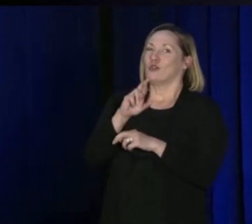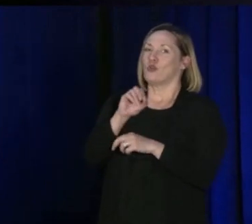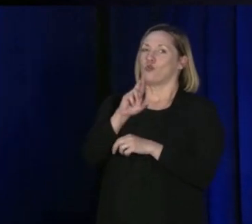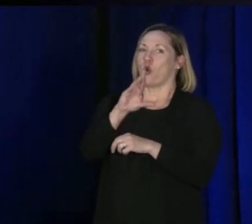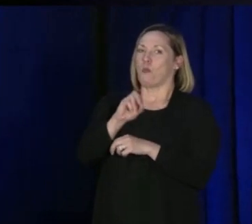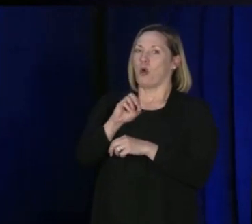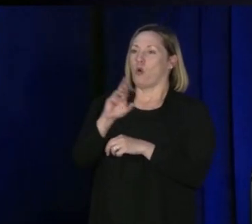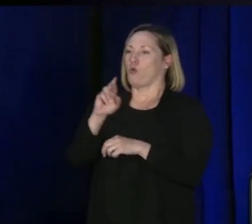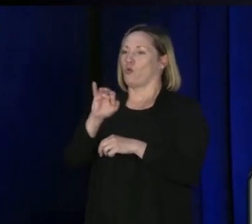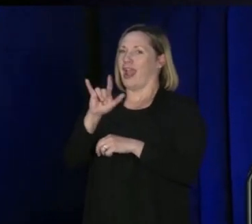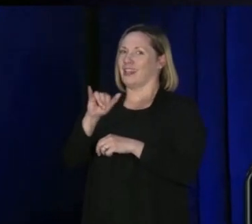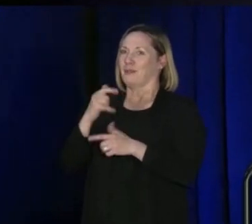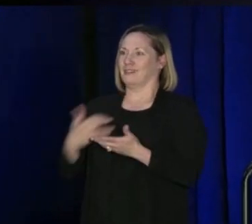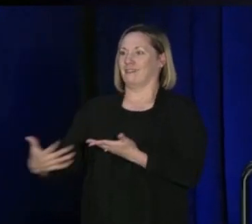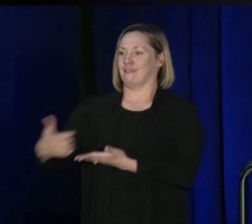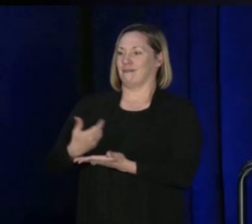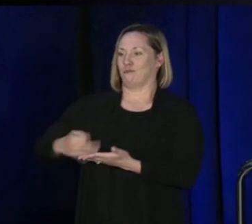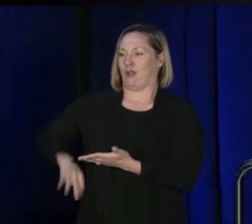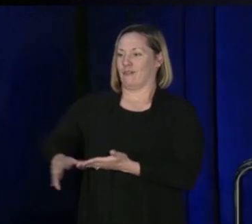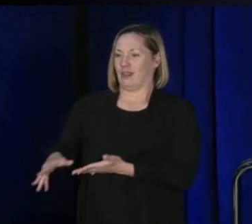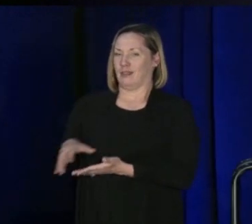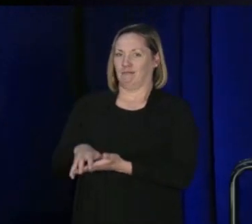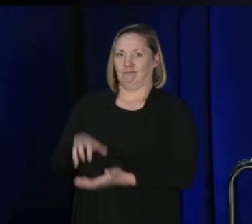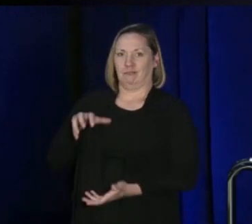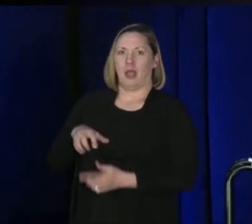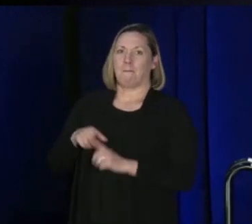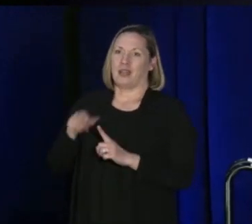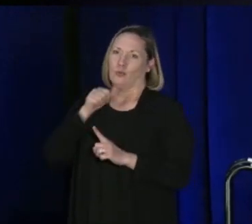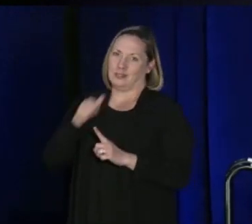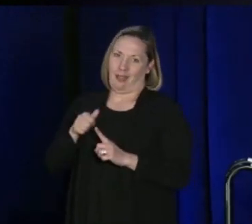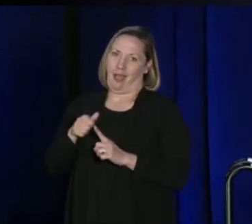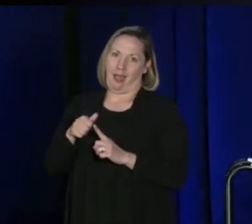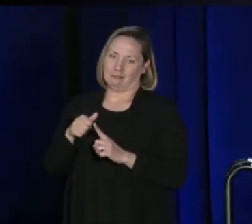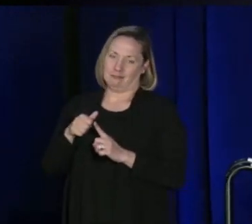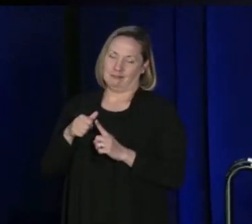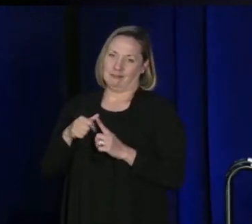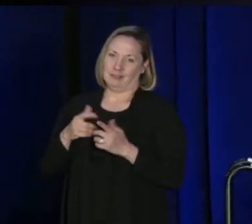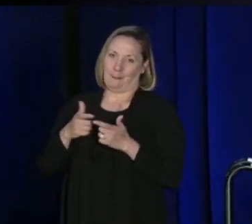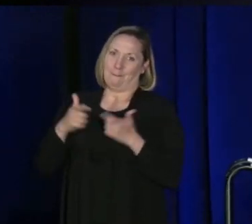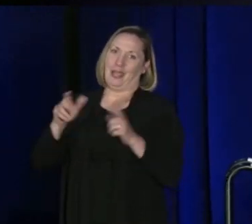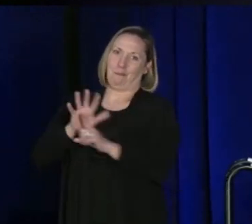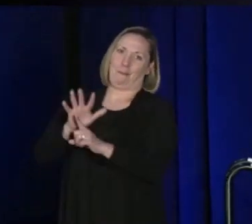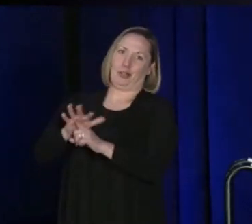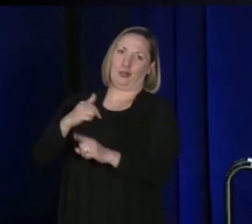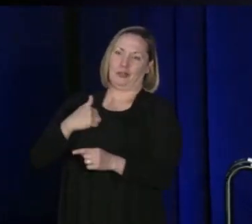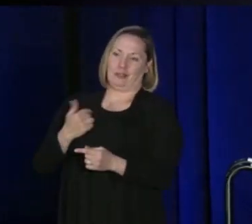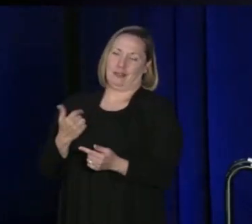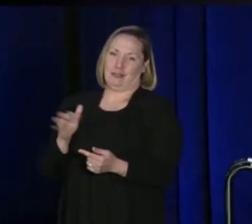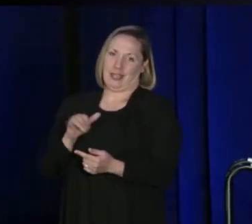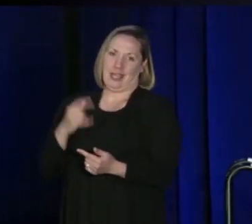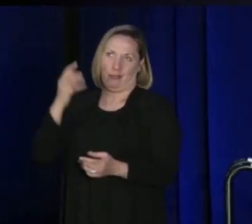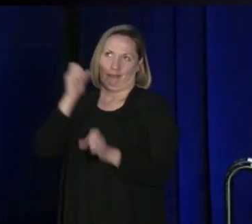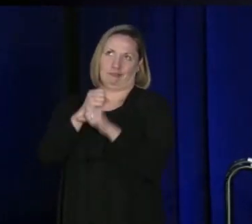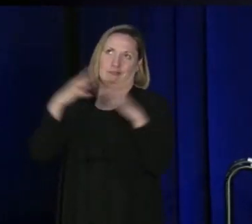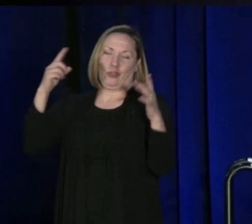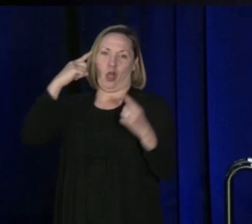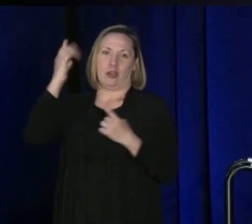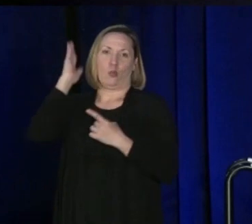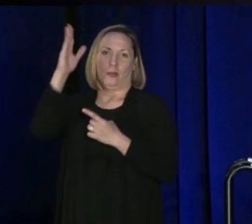but it was not the ultimate player that he thought it would be. So in this case, he delivered, he did not